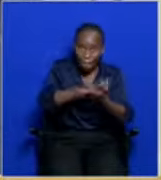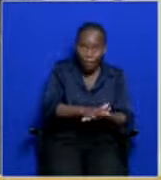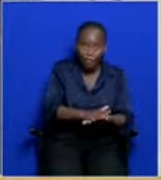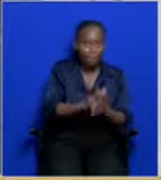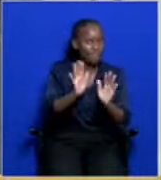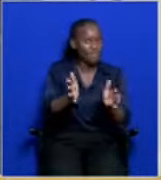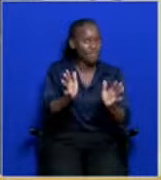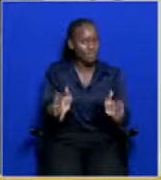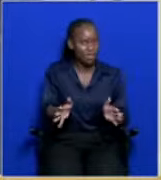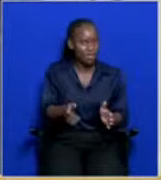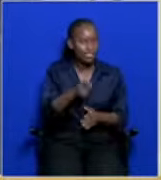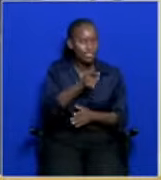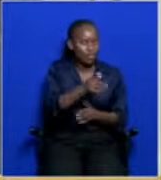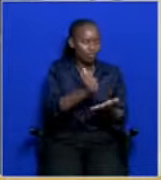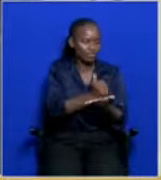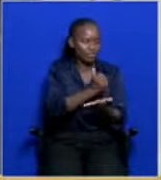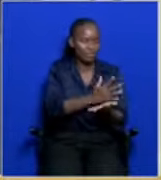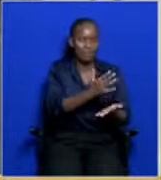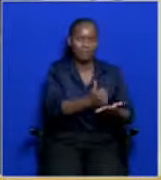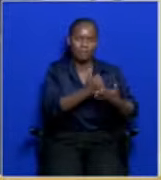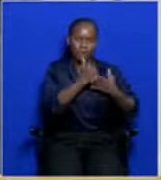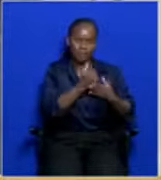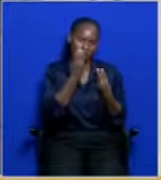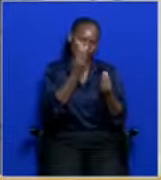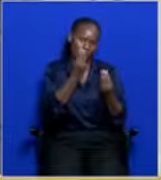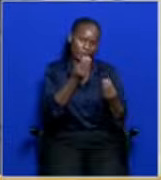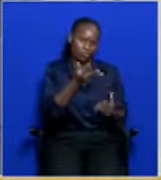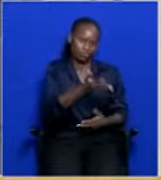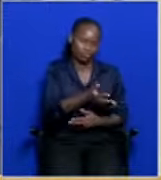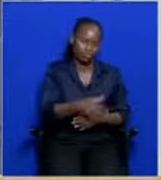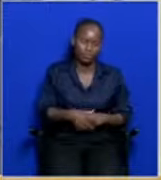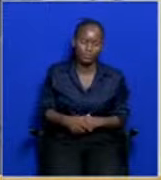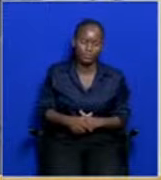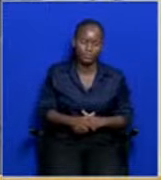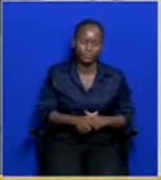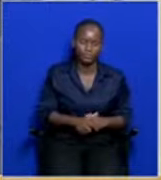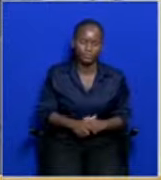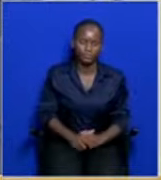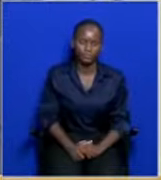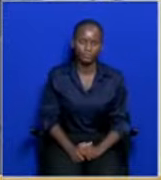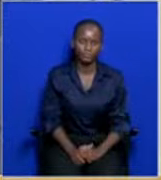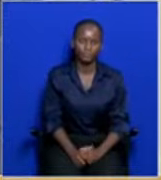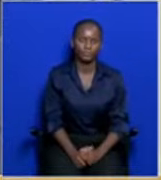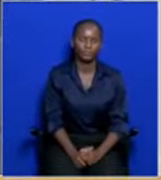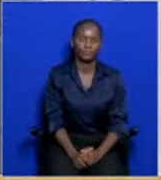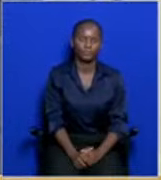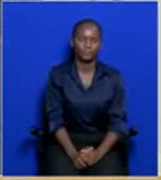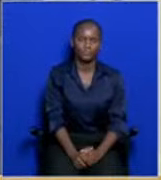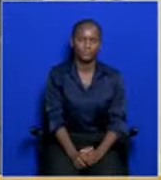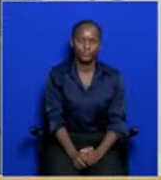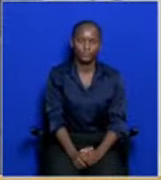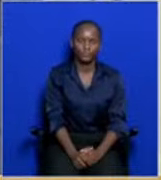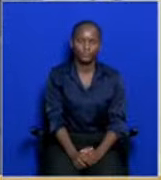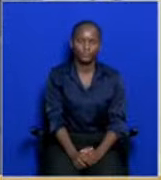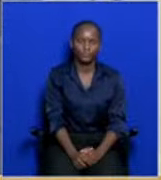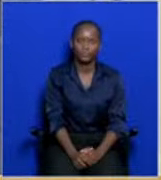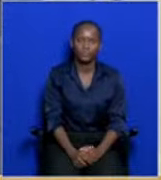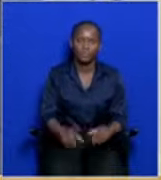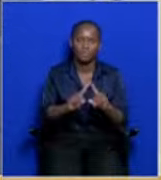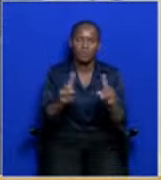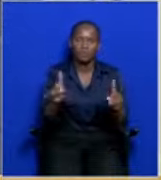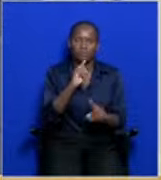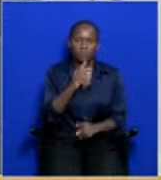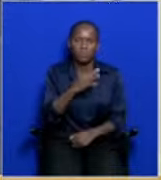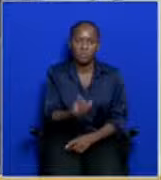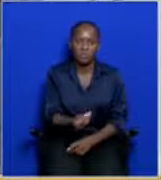you'll go those answers from those registers like her. But they do not have, their things